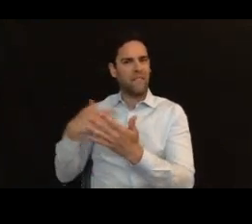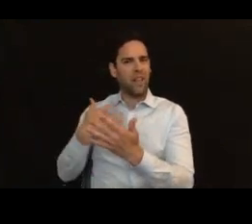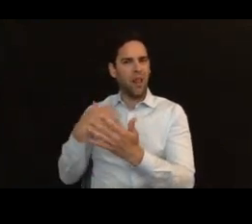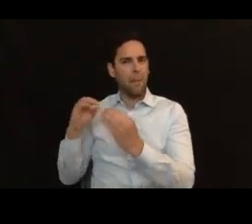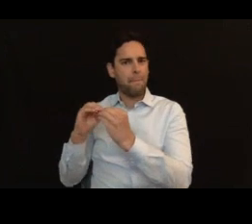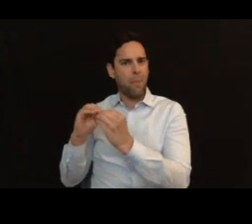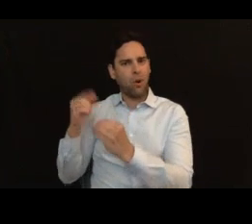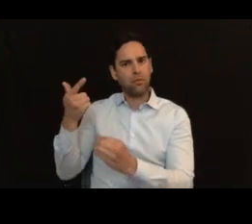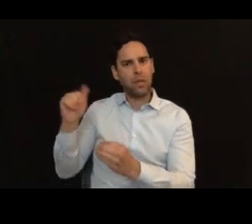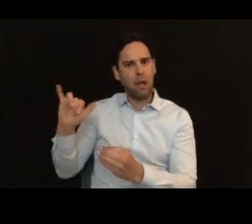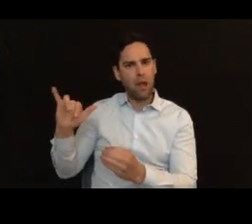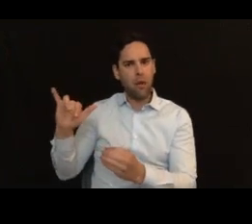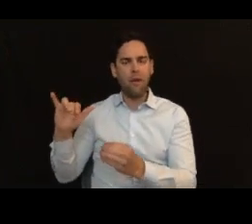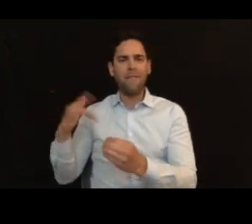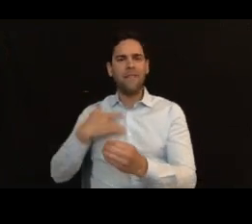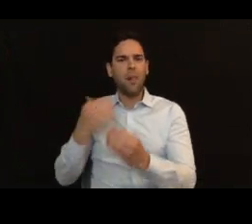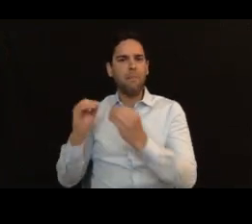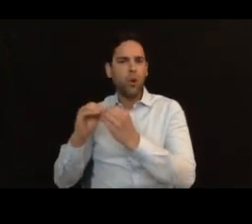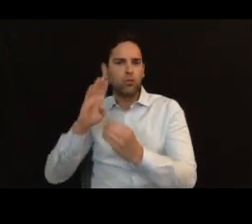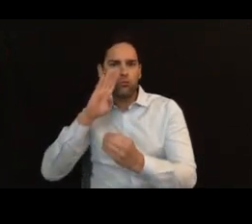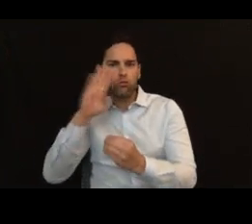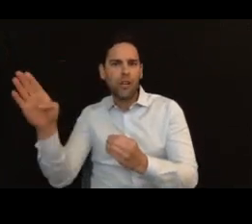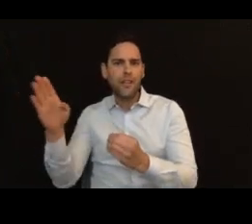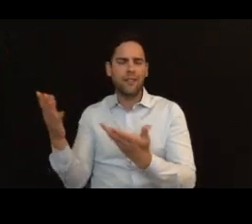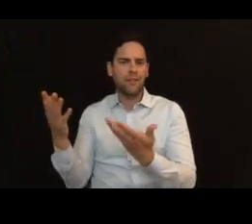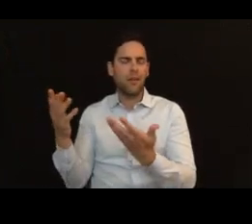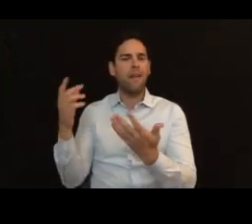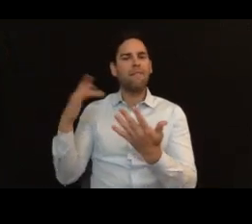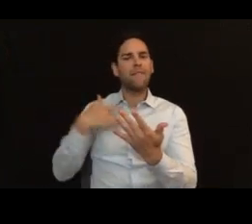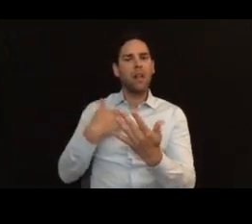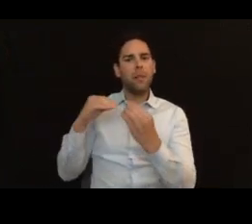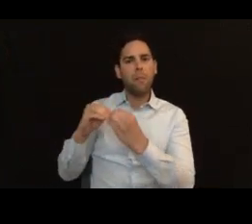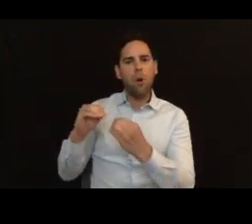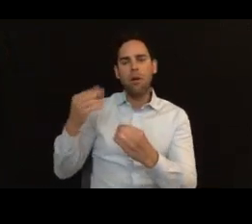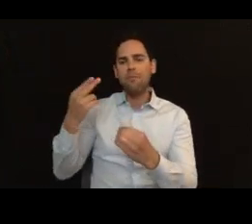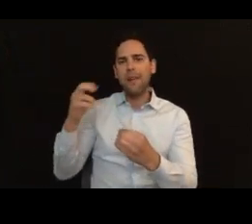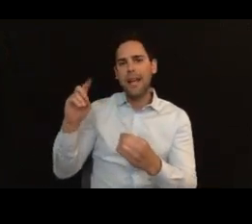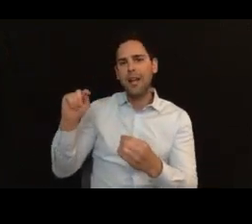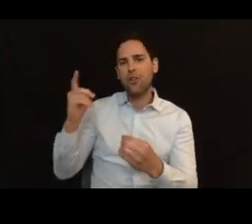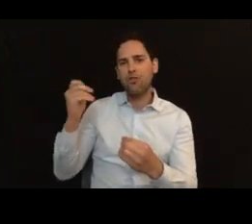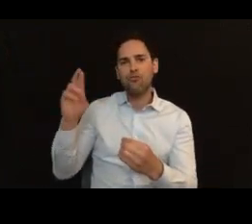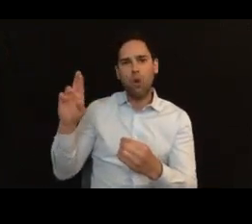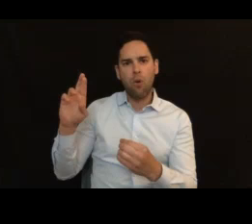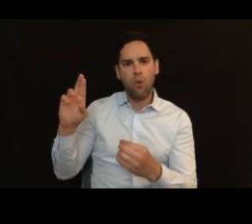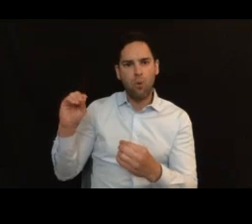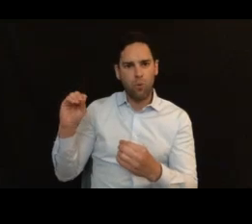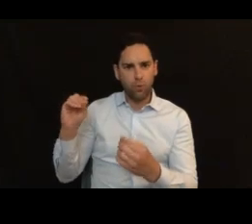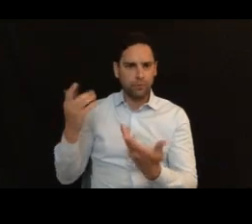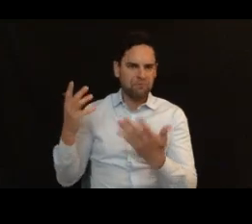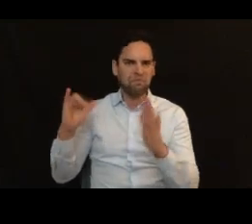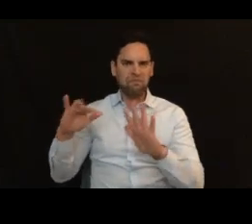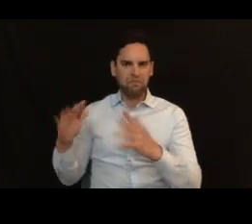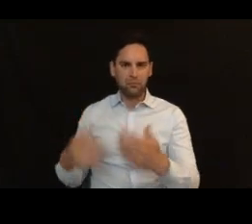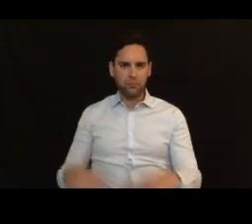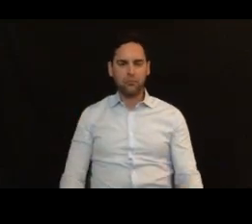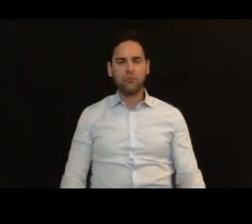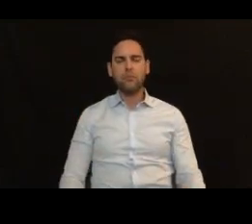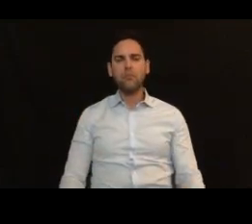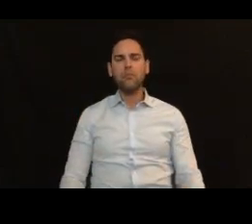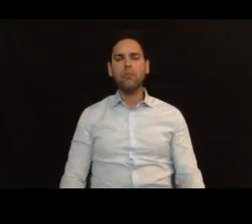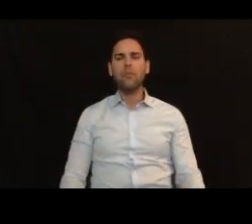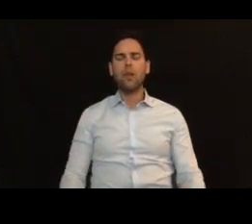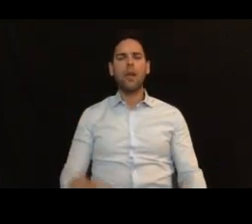And also, visual presentation is undeniably important when it comes to gender performance, because people, the way